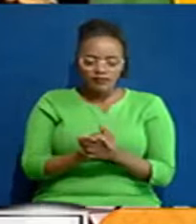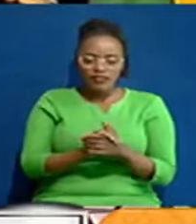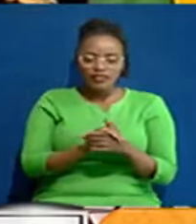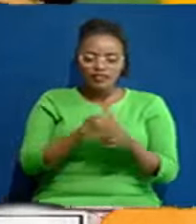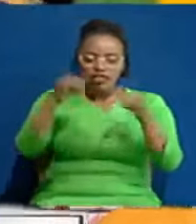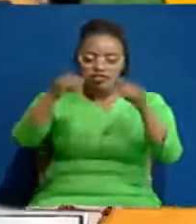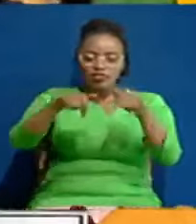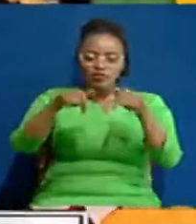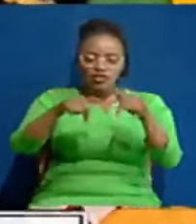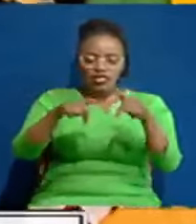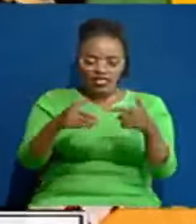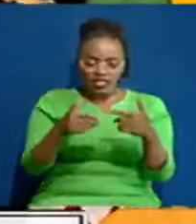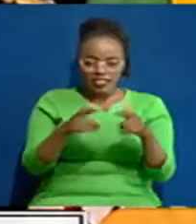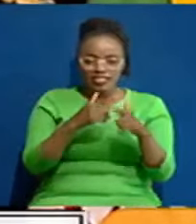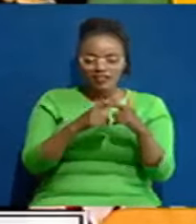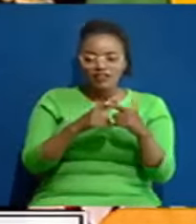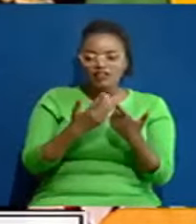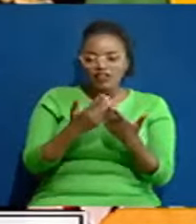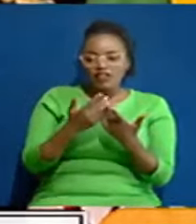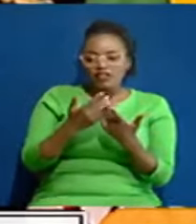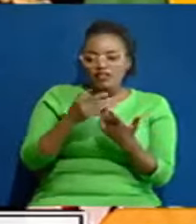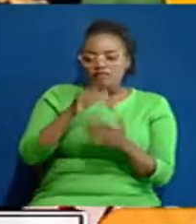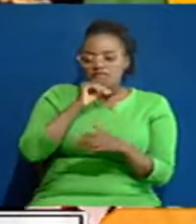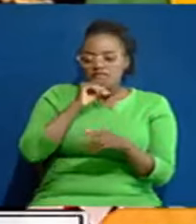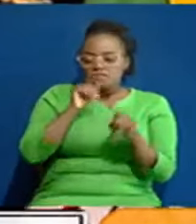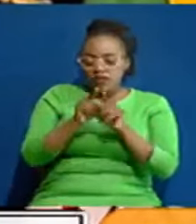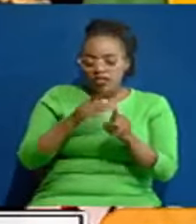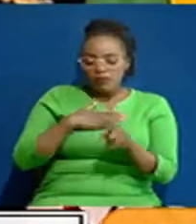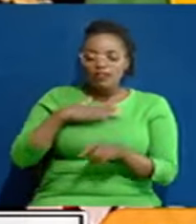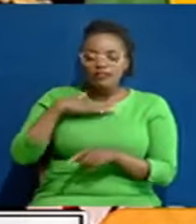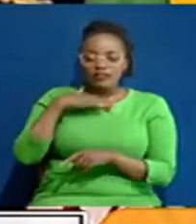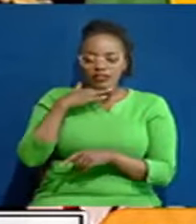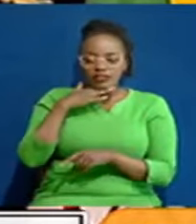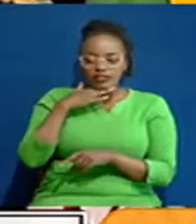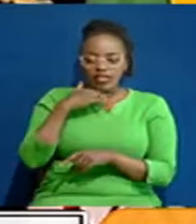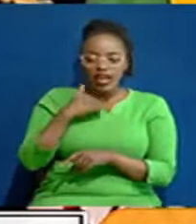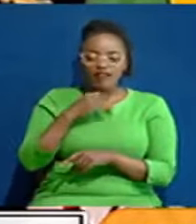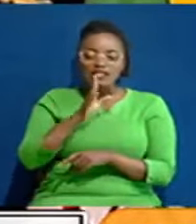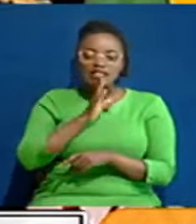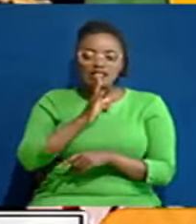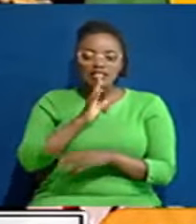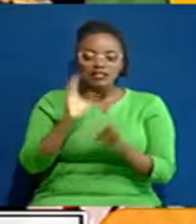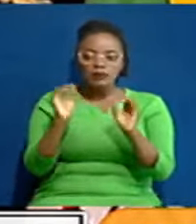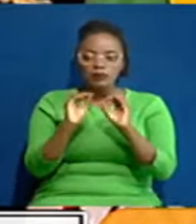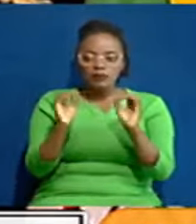And today, as the late Gachagua rests in heaven, he has no debt. Again, I want to thank